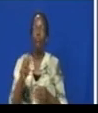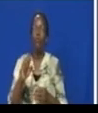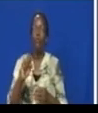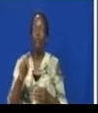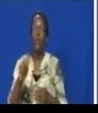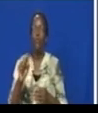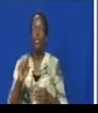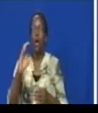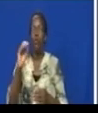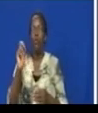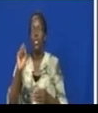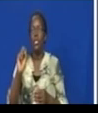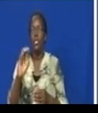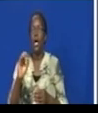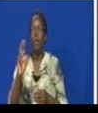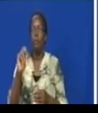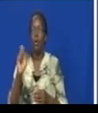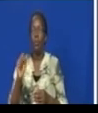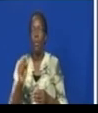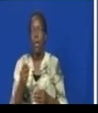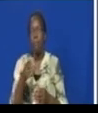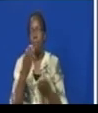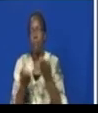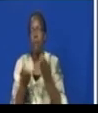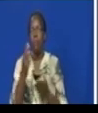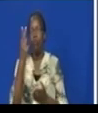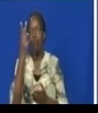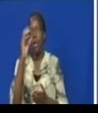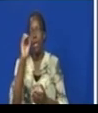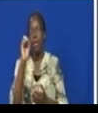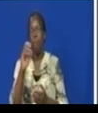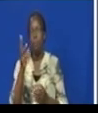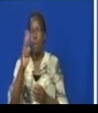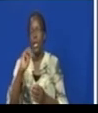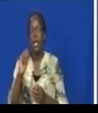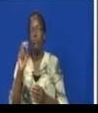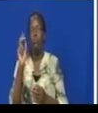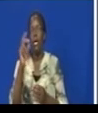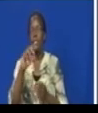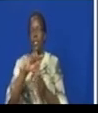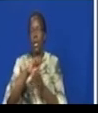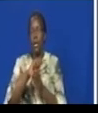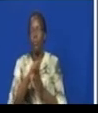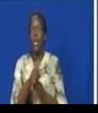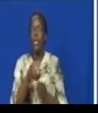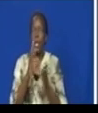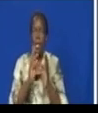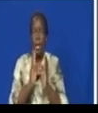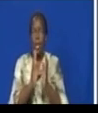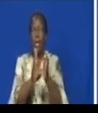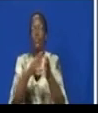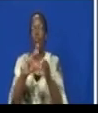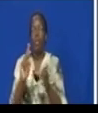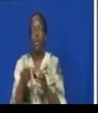magnitude, let's say 20 meters per second, but direction keeps changing, then that change in